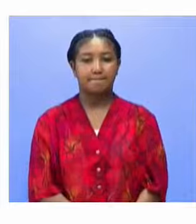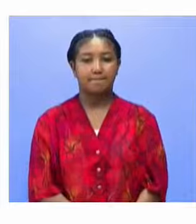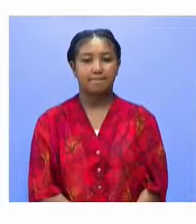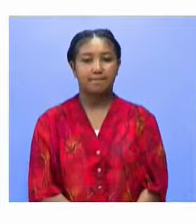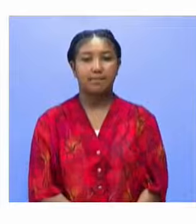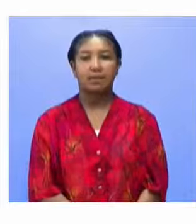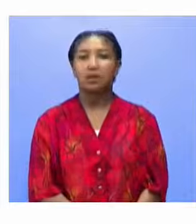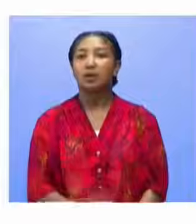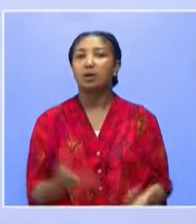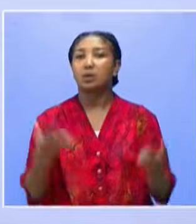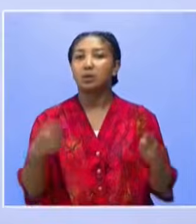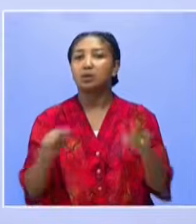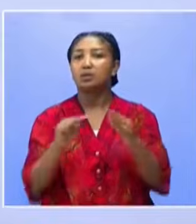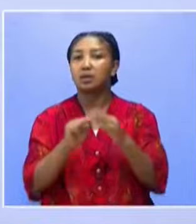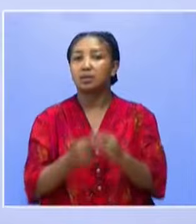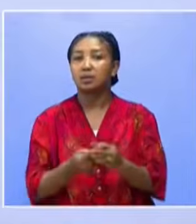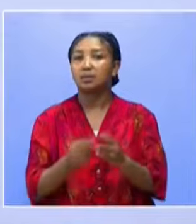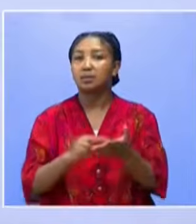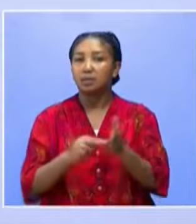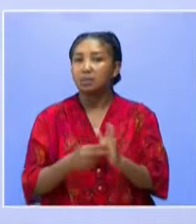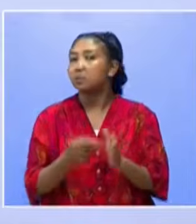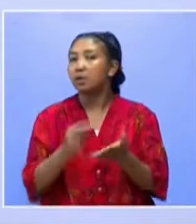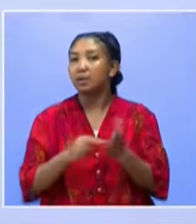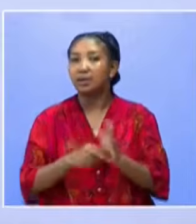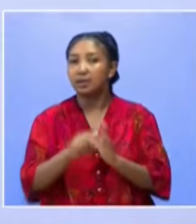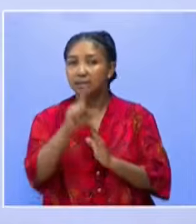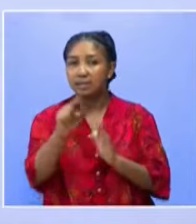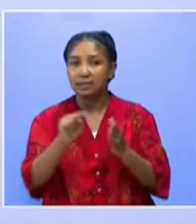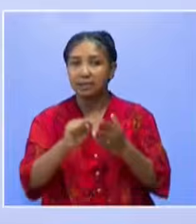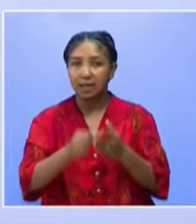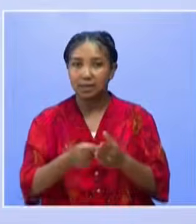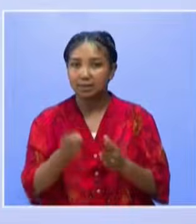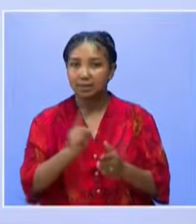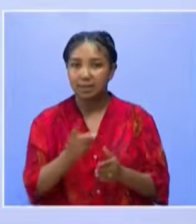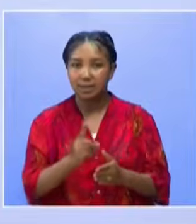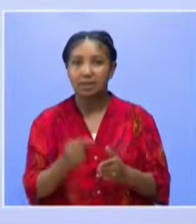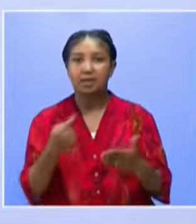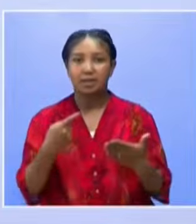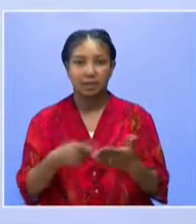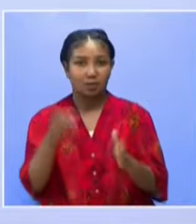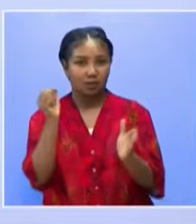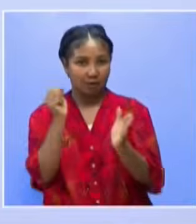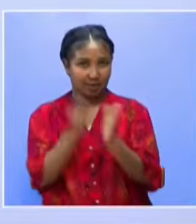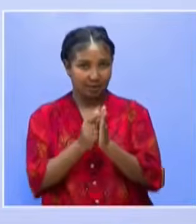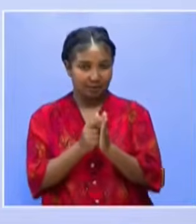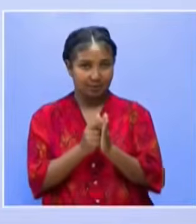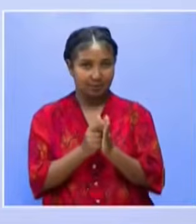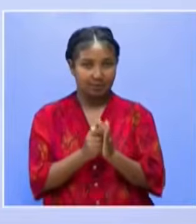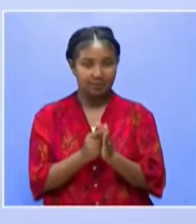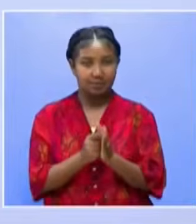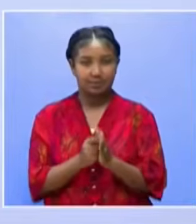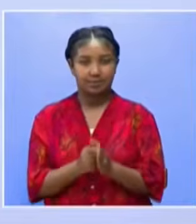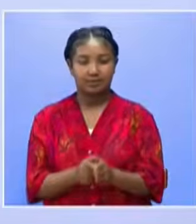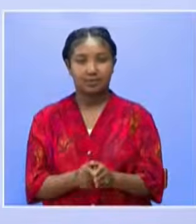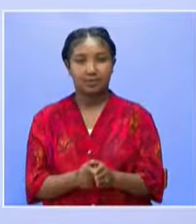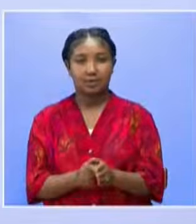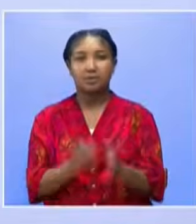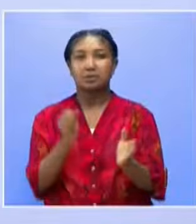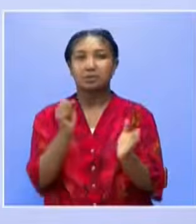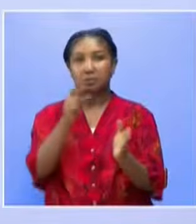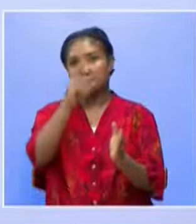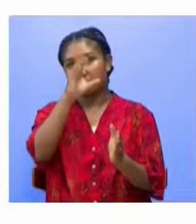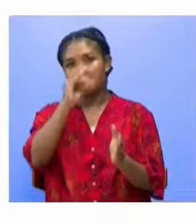So when we say the starting point, what do we mean there? Here, for example, let's say somebody is